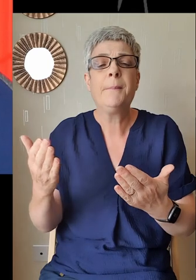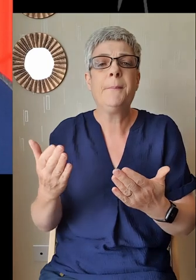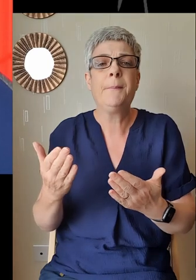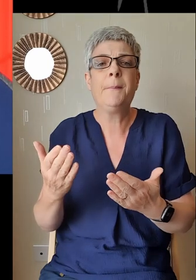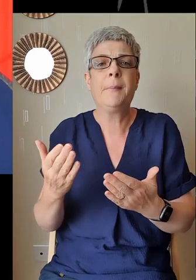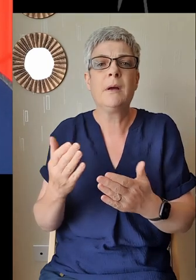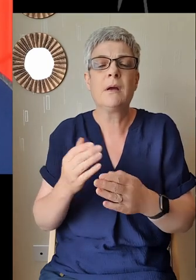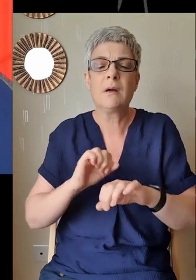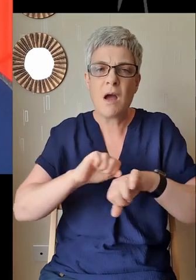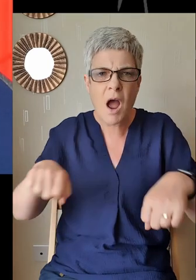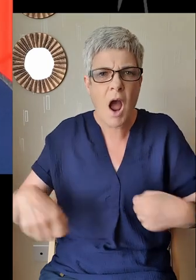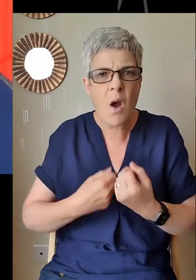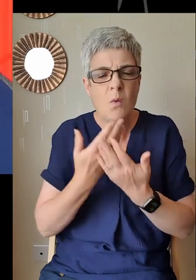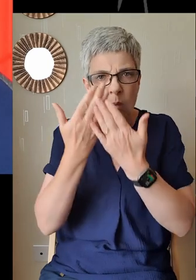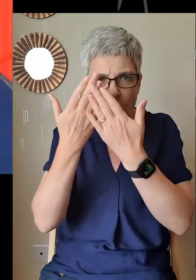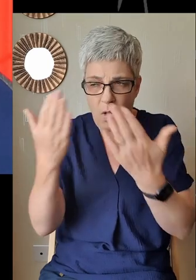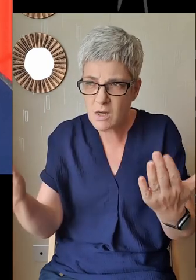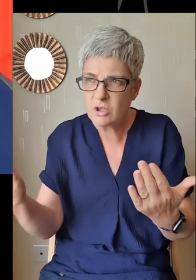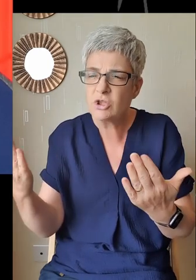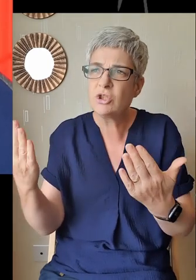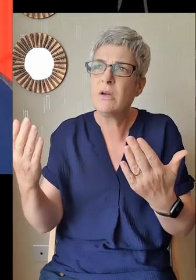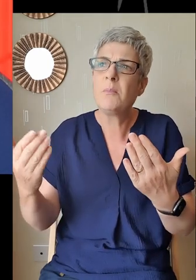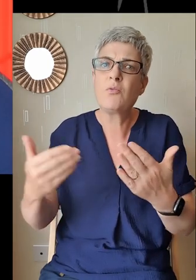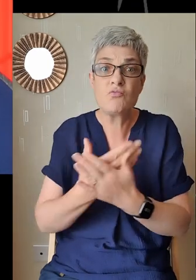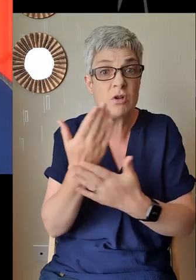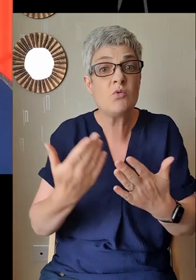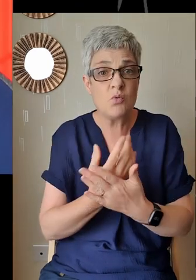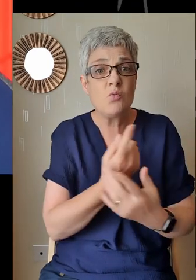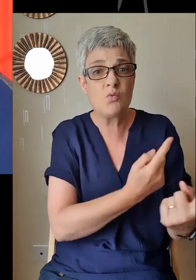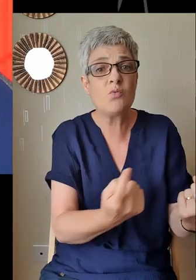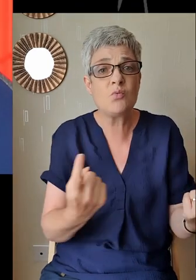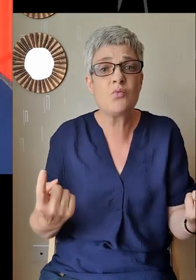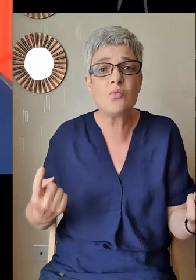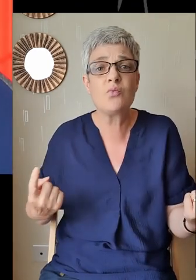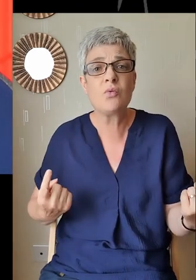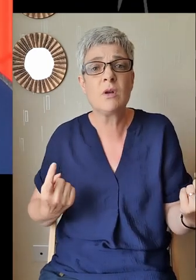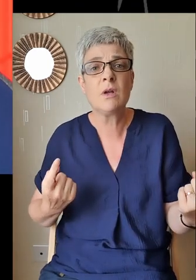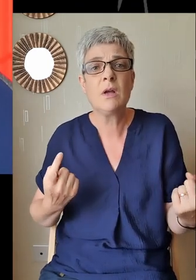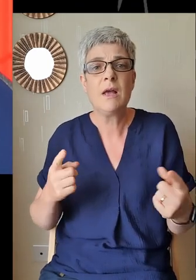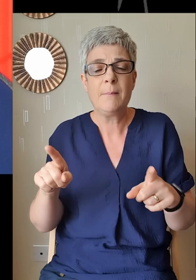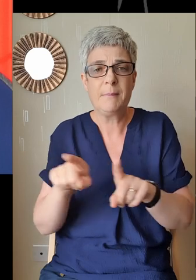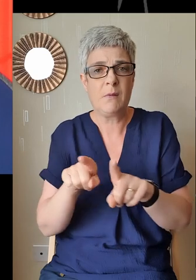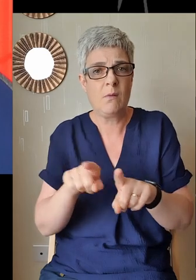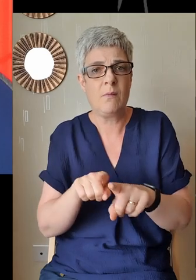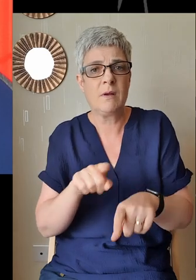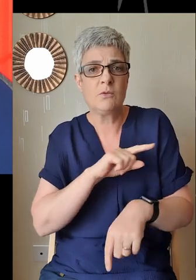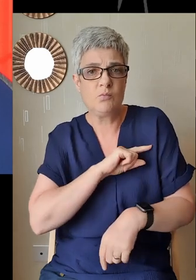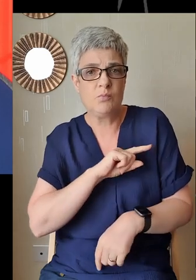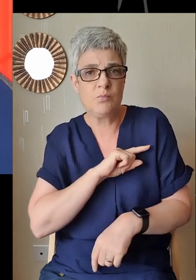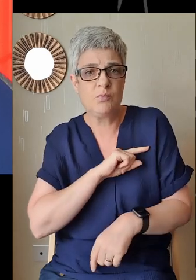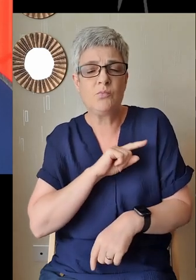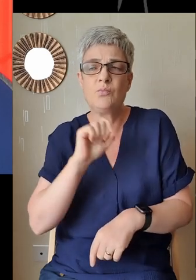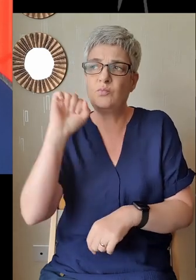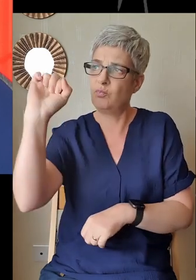May our worship bring us renewal as your Son works among us.